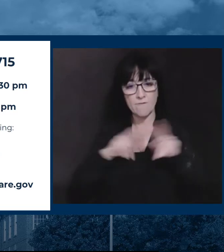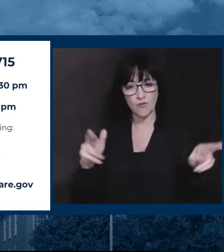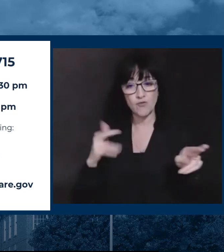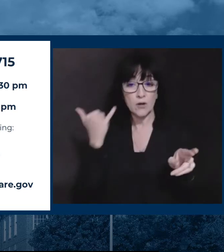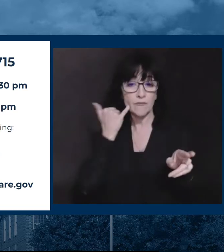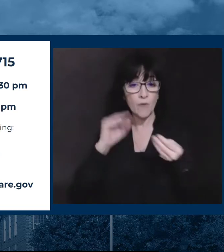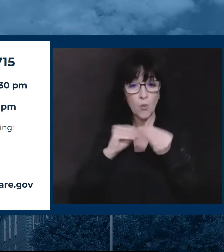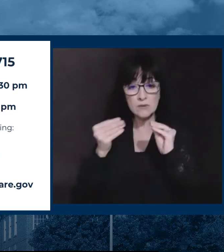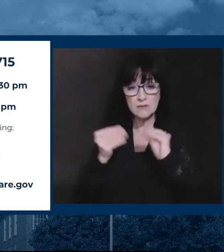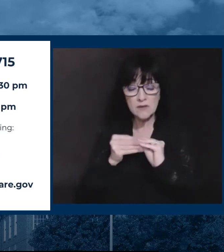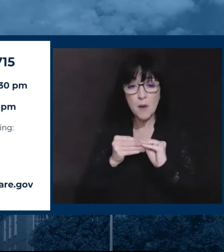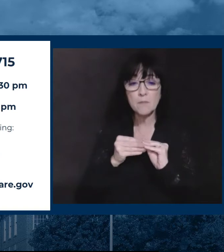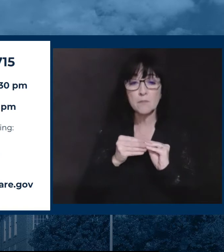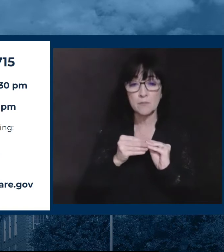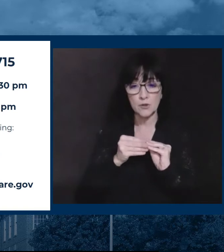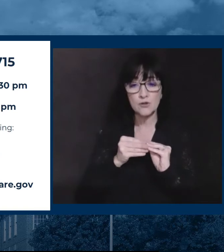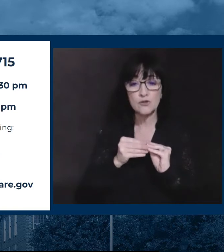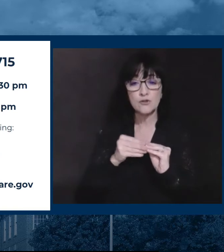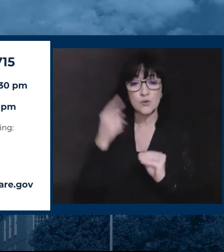vaccination